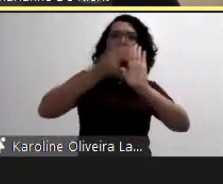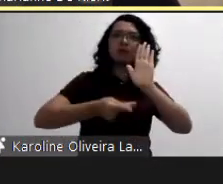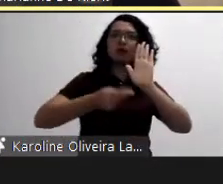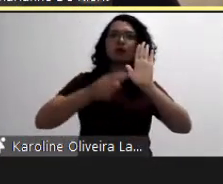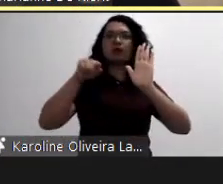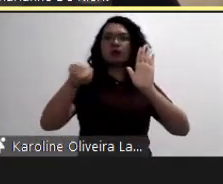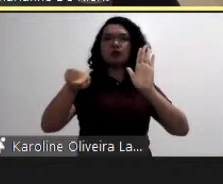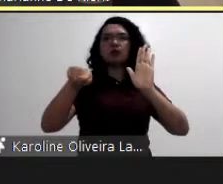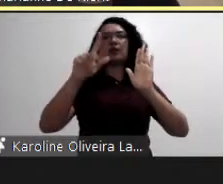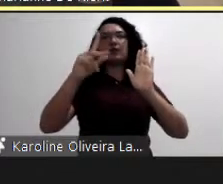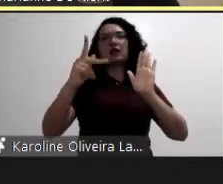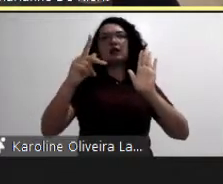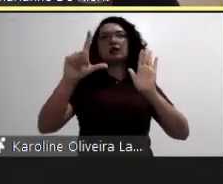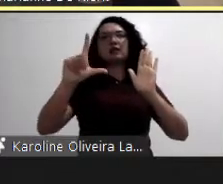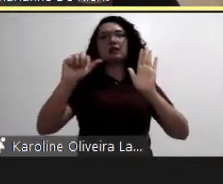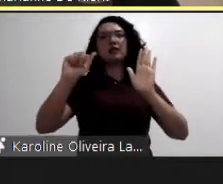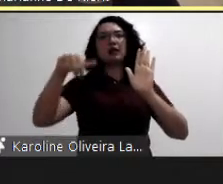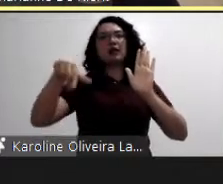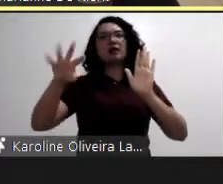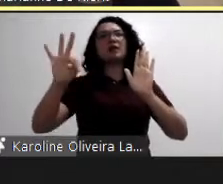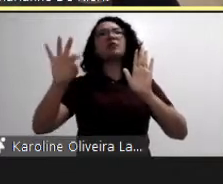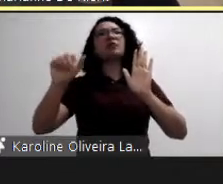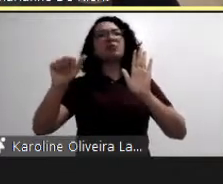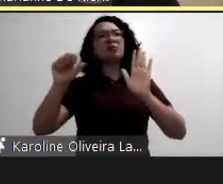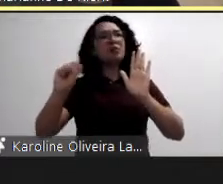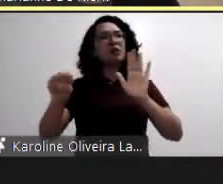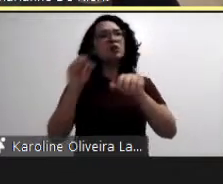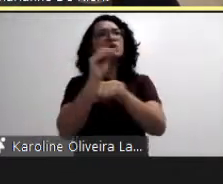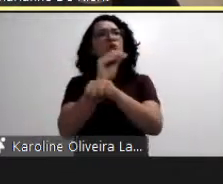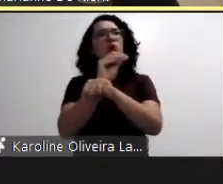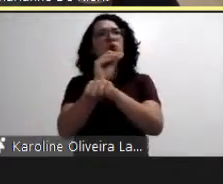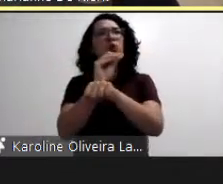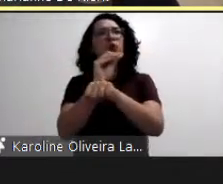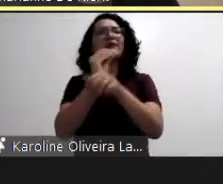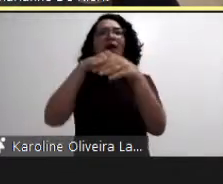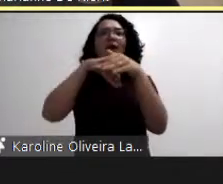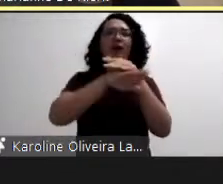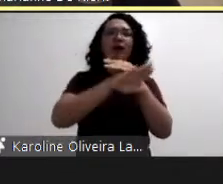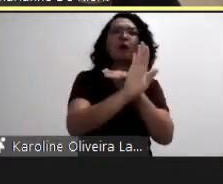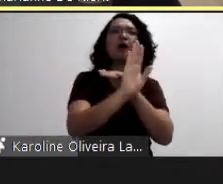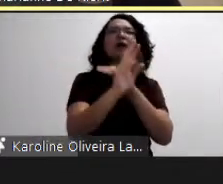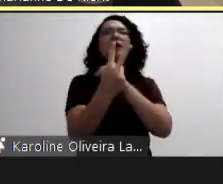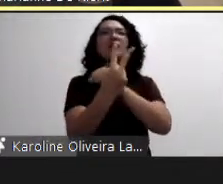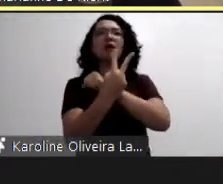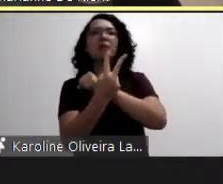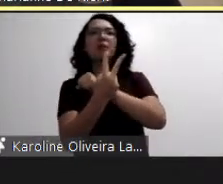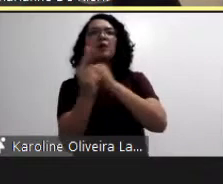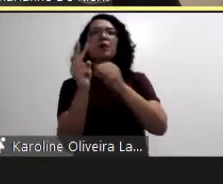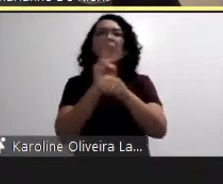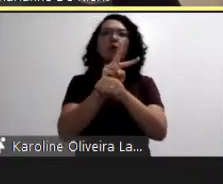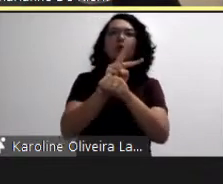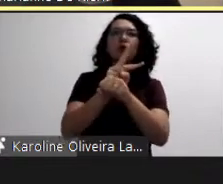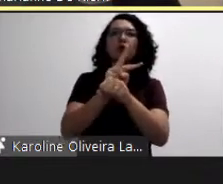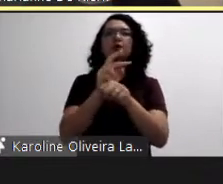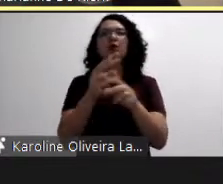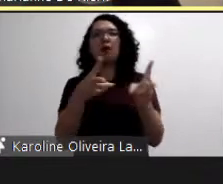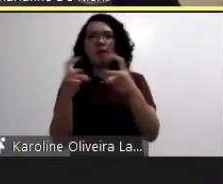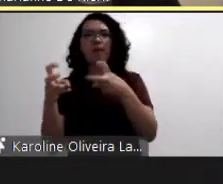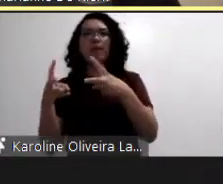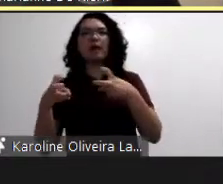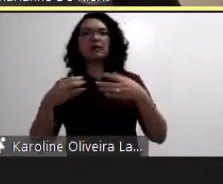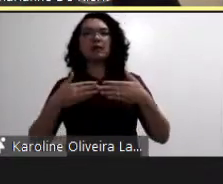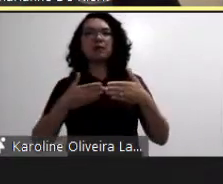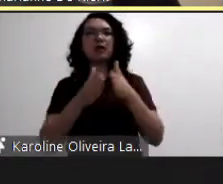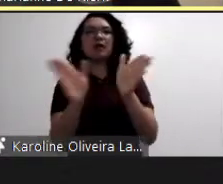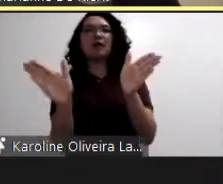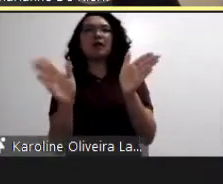was taken with entrances, the publicness of it, and you can start seeing through the sectional studies the facade treatments, which we're going to